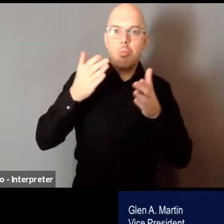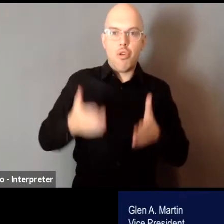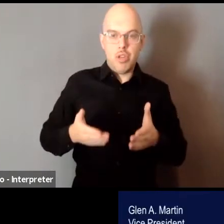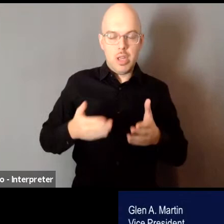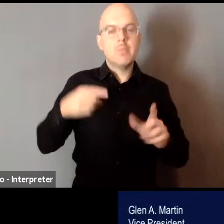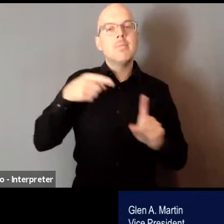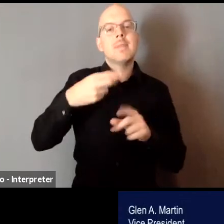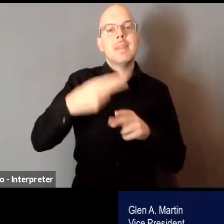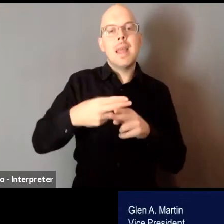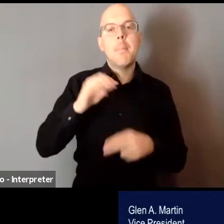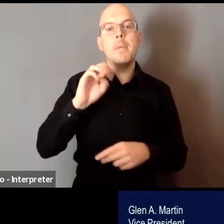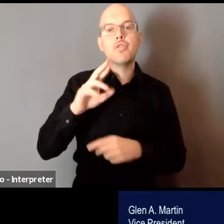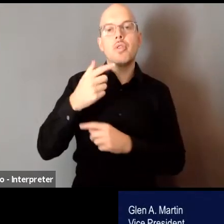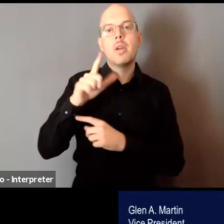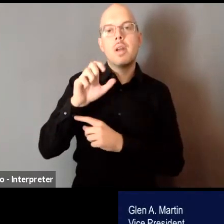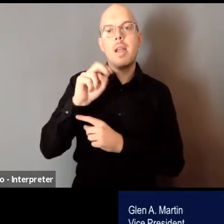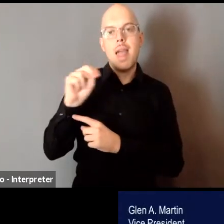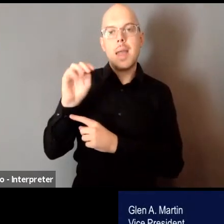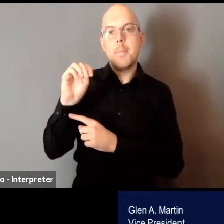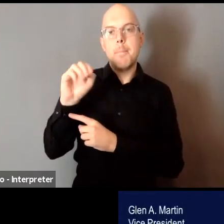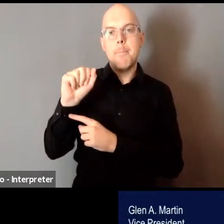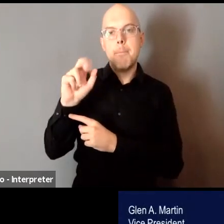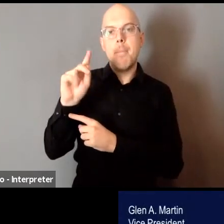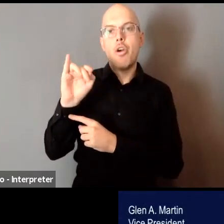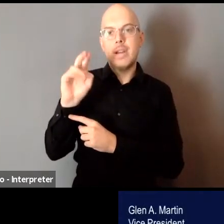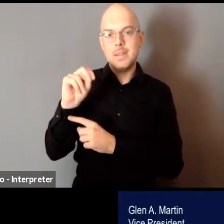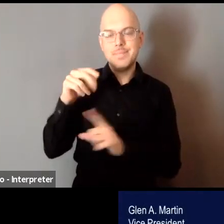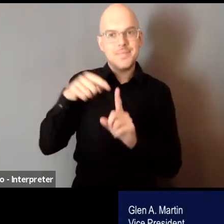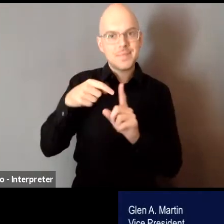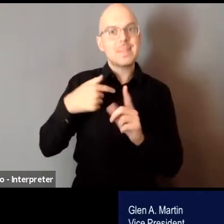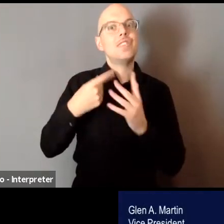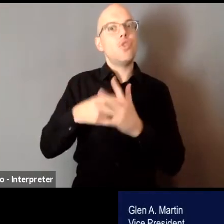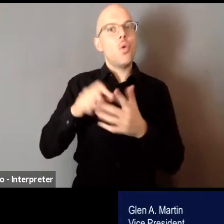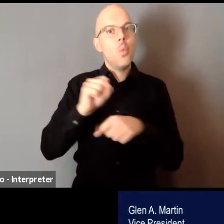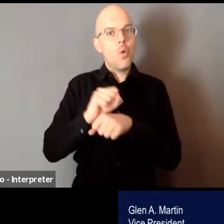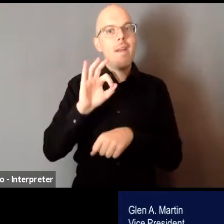Mr. Glenn Martin. Mr. Martin began his career with the FAA